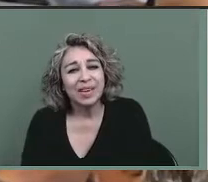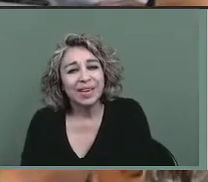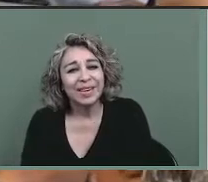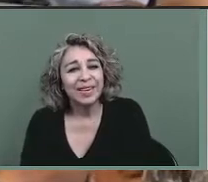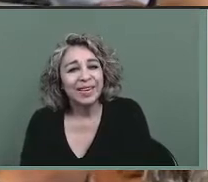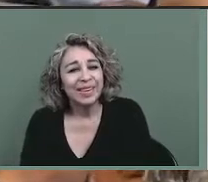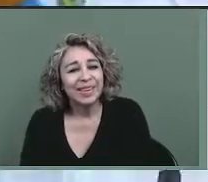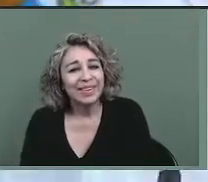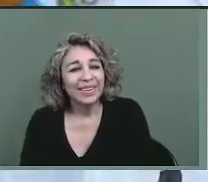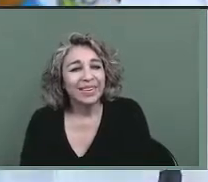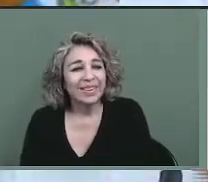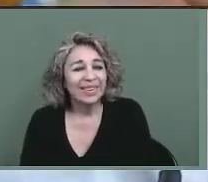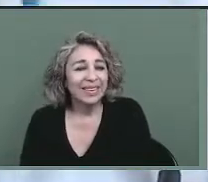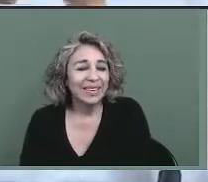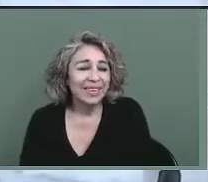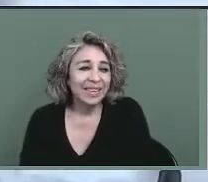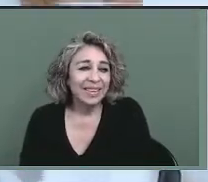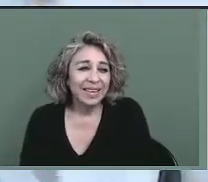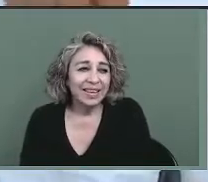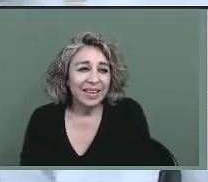boy.